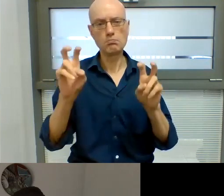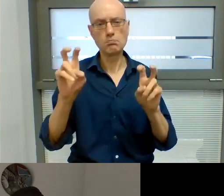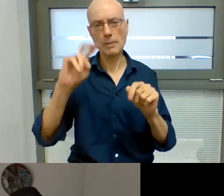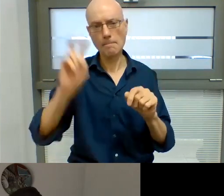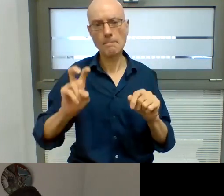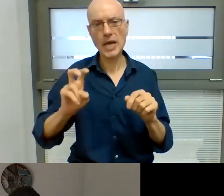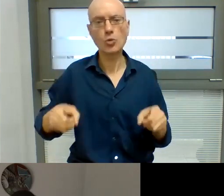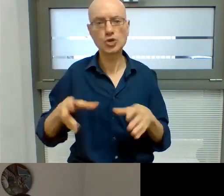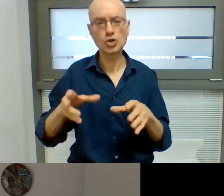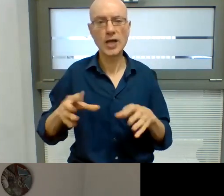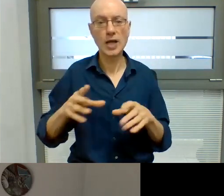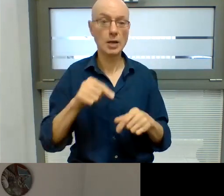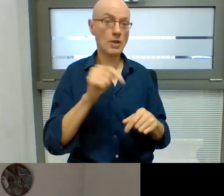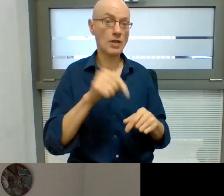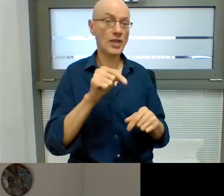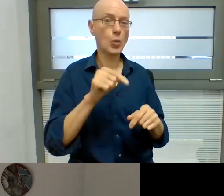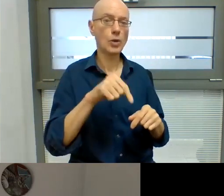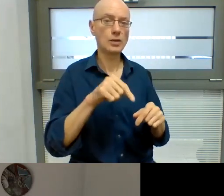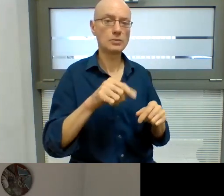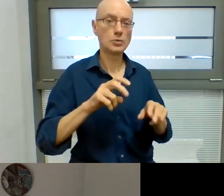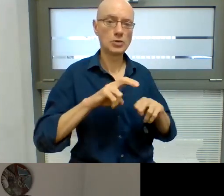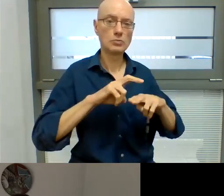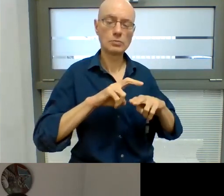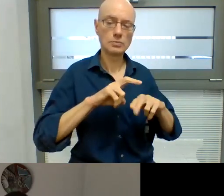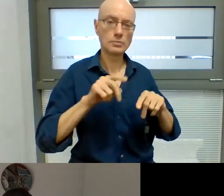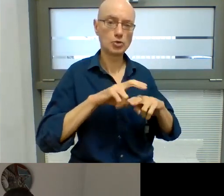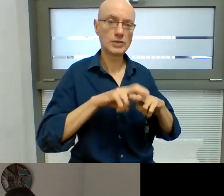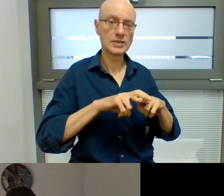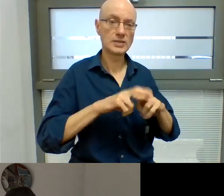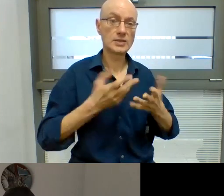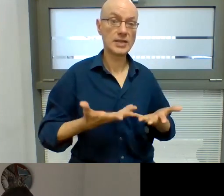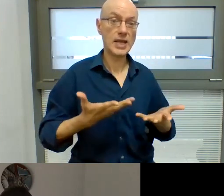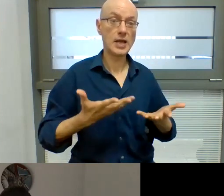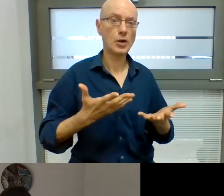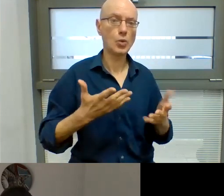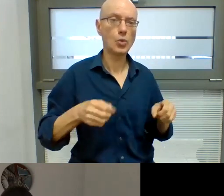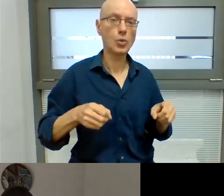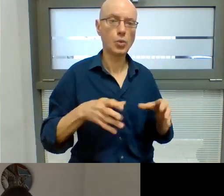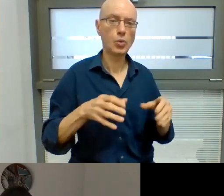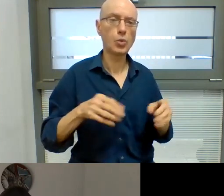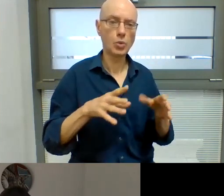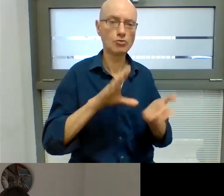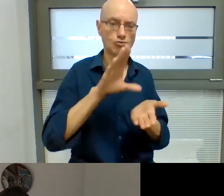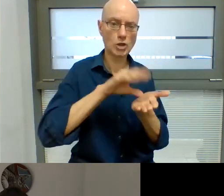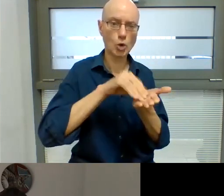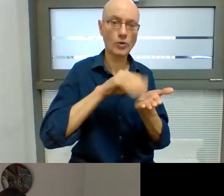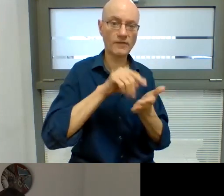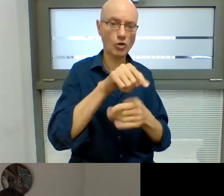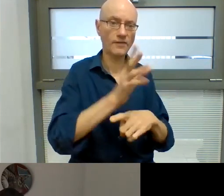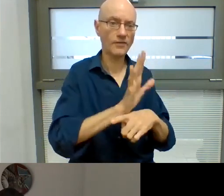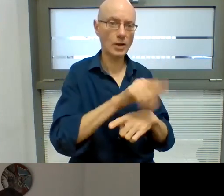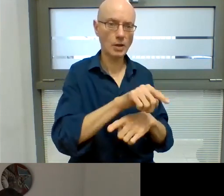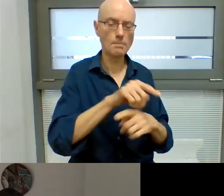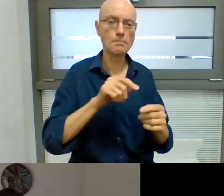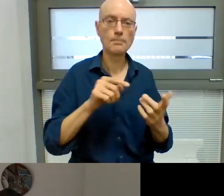but for this particular one, I'm sitting in the one at the moment that was recorded for that, and I was thinking, when I go on